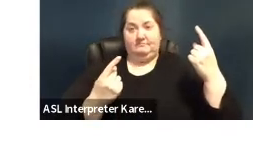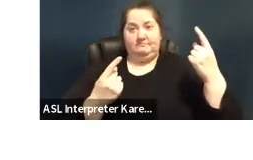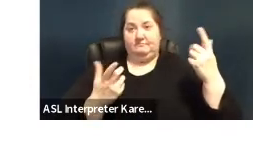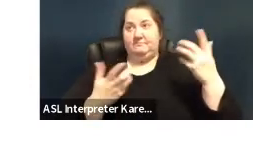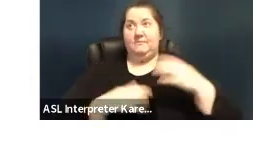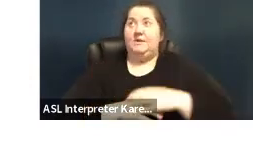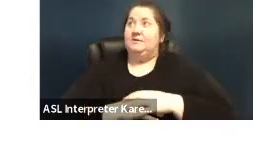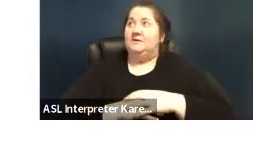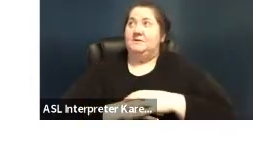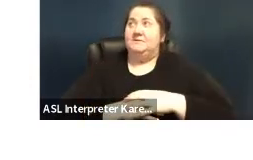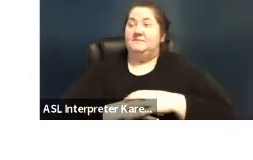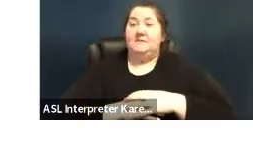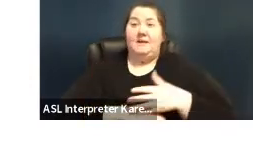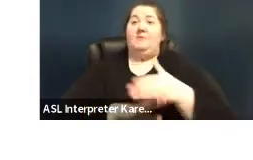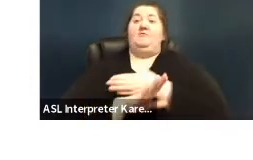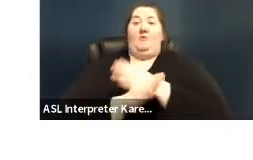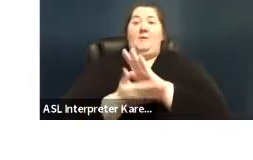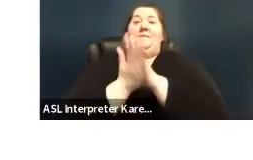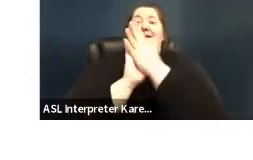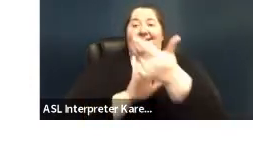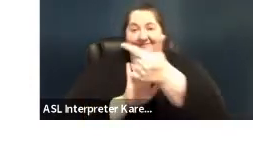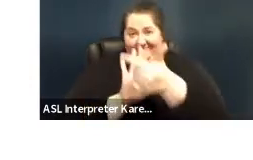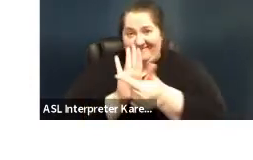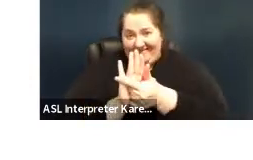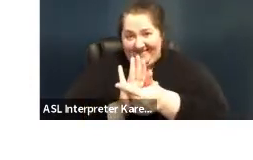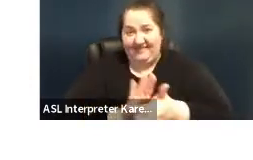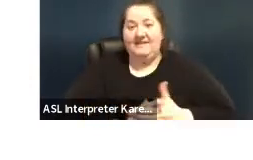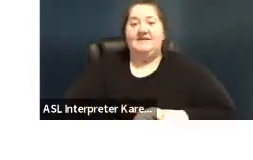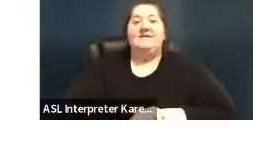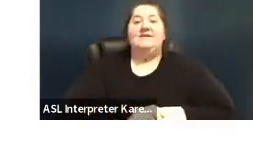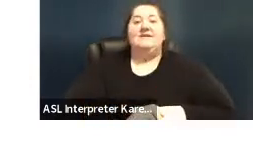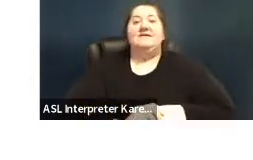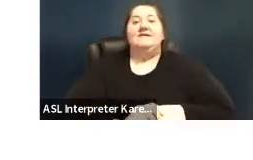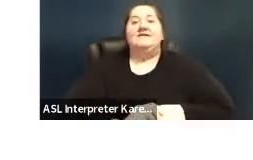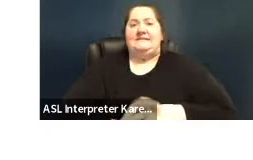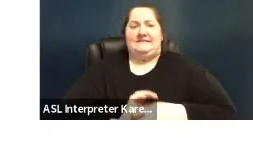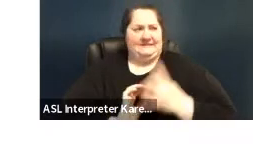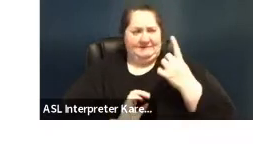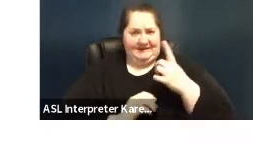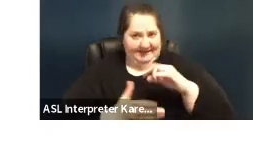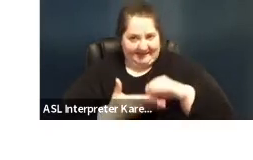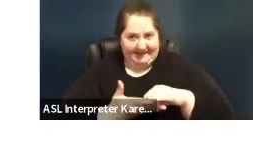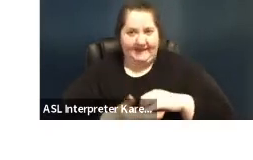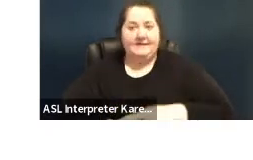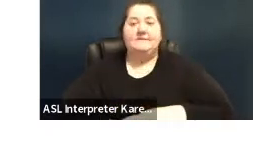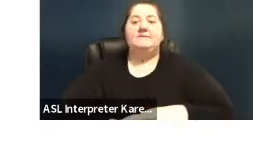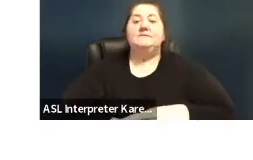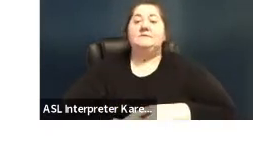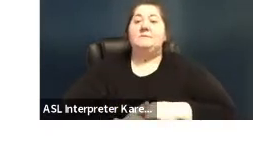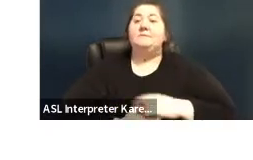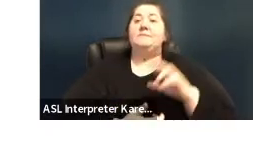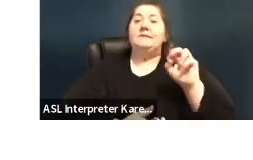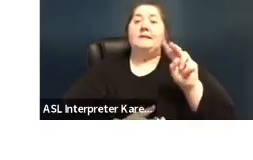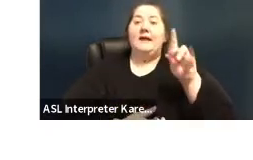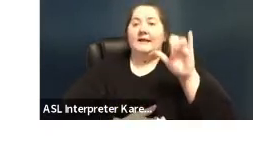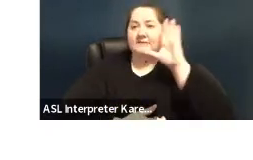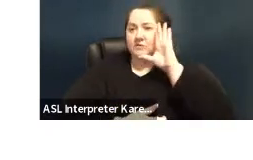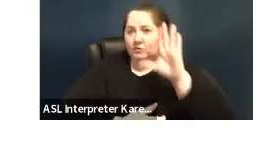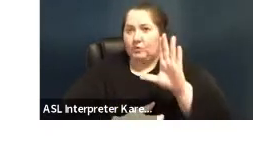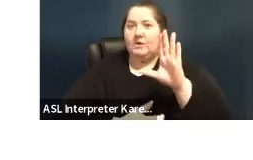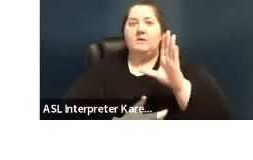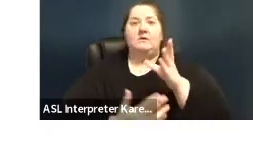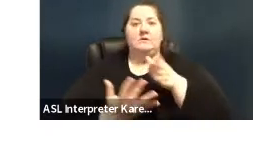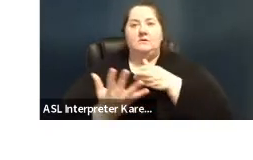since before it became a law. Something like that. And so Nancy is actually going to go